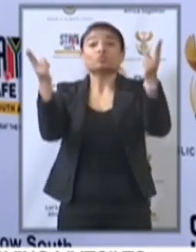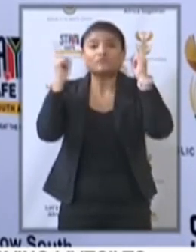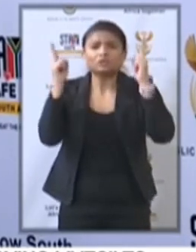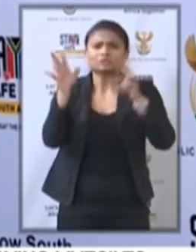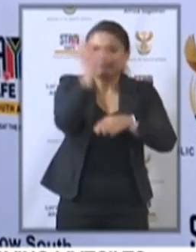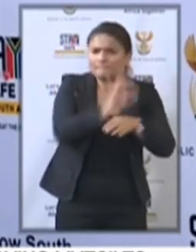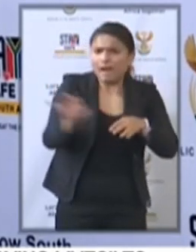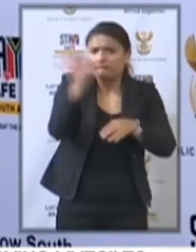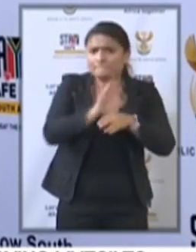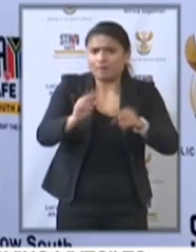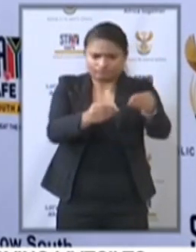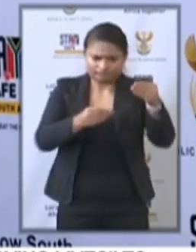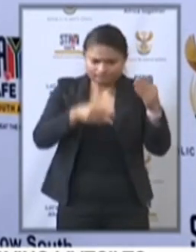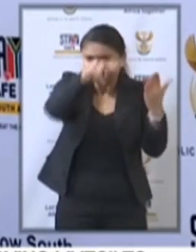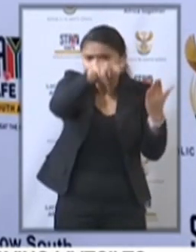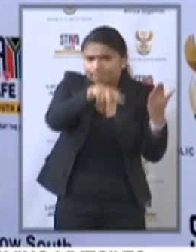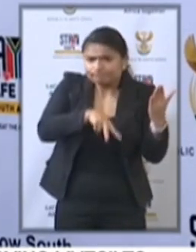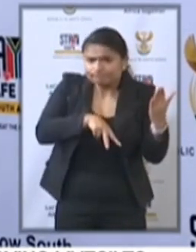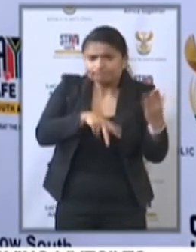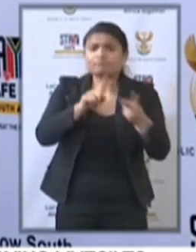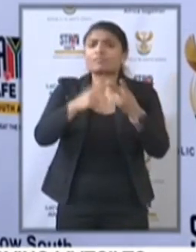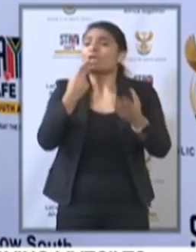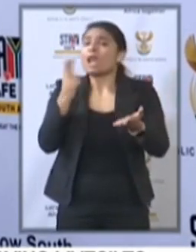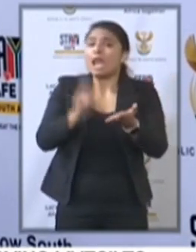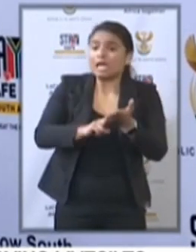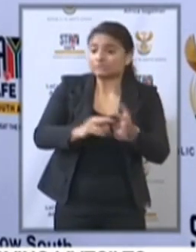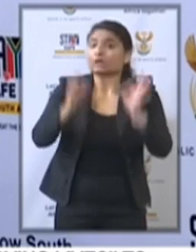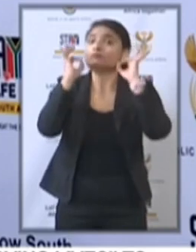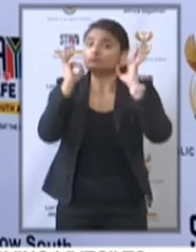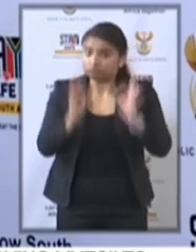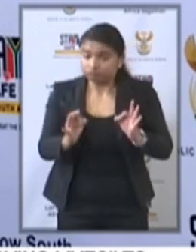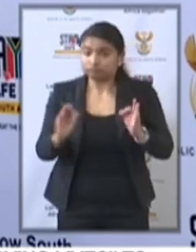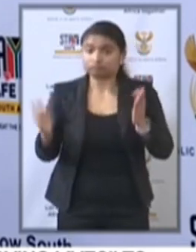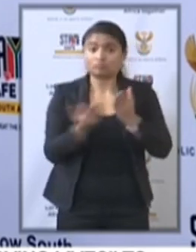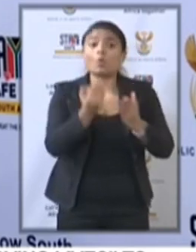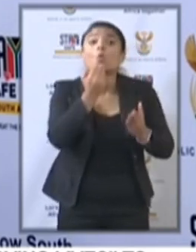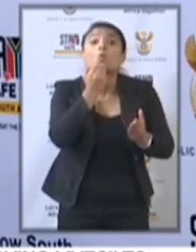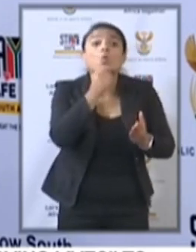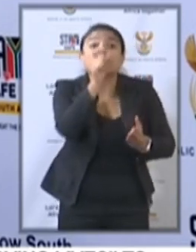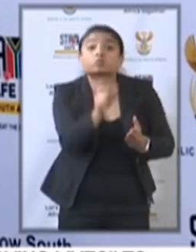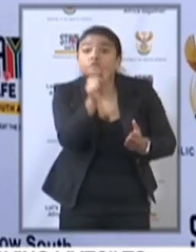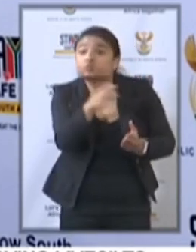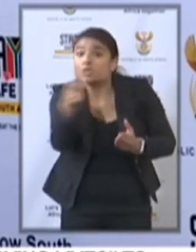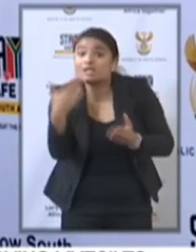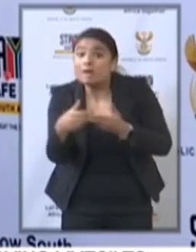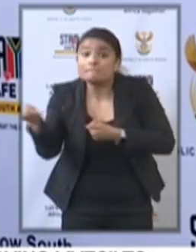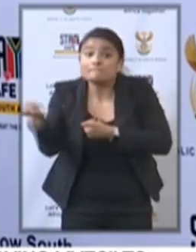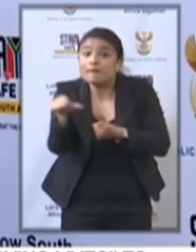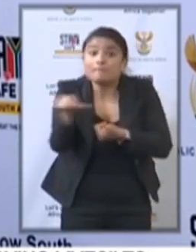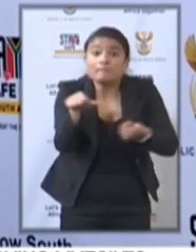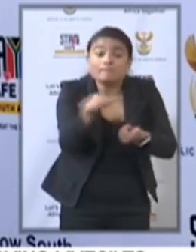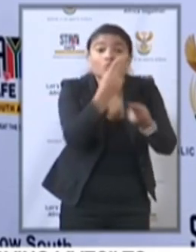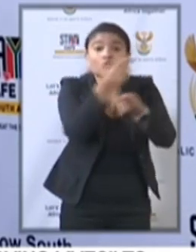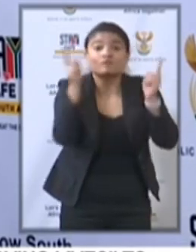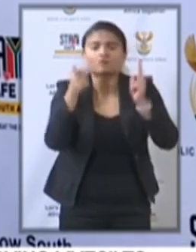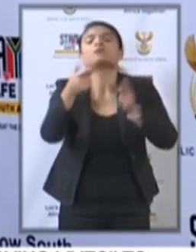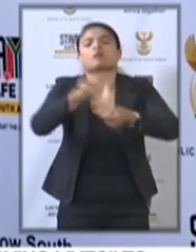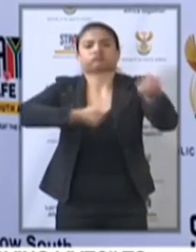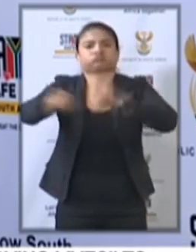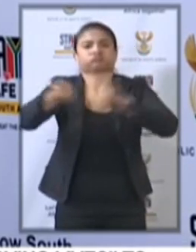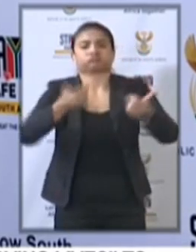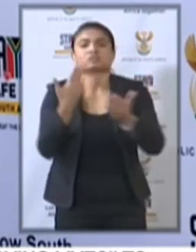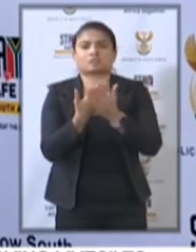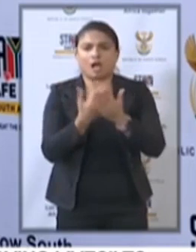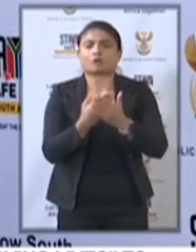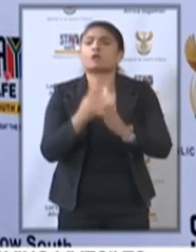permits for identified students to return. Private higher education institutions have also